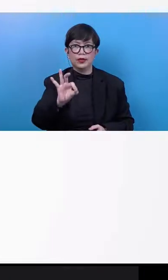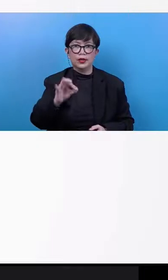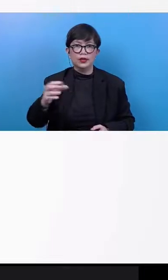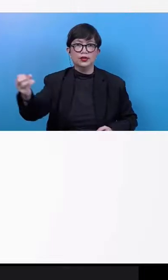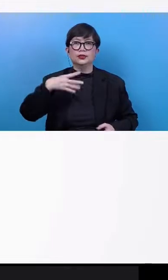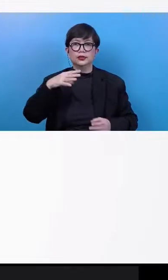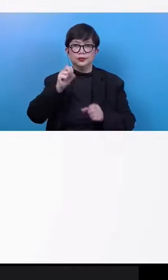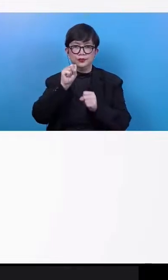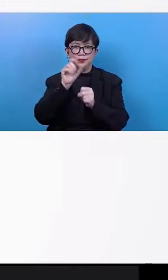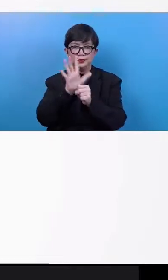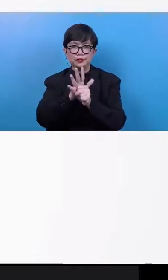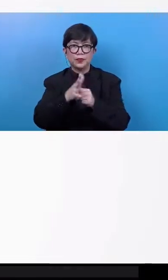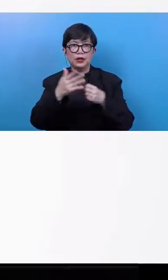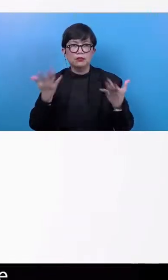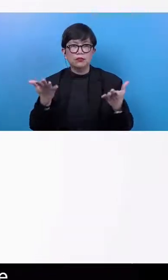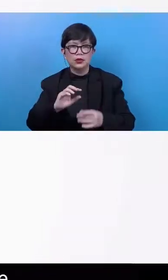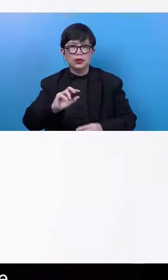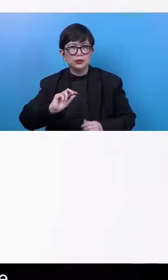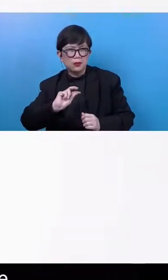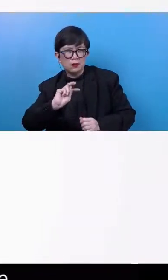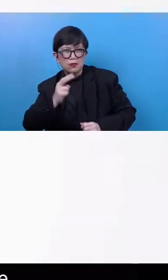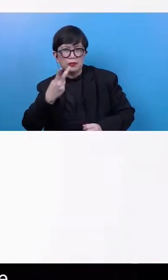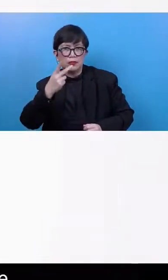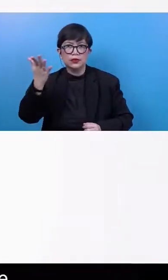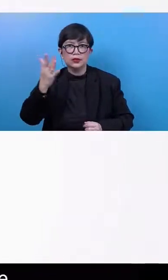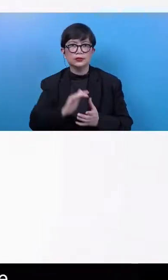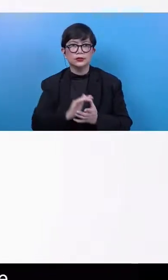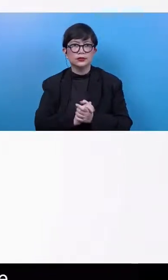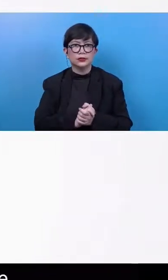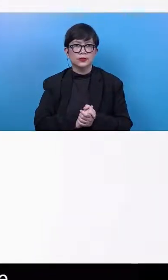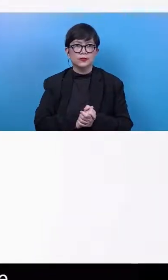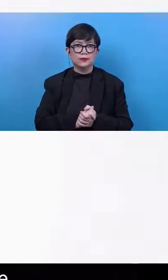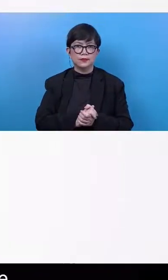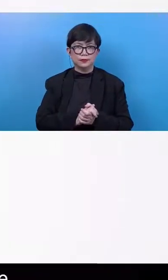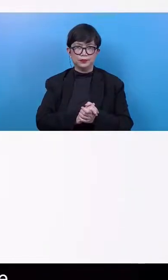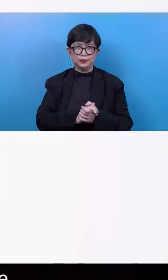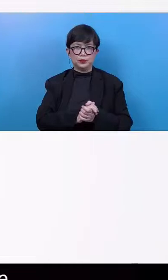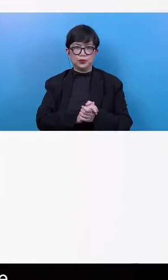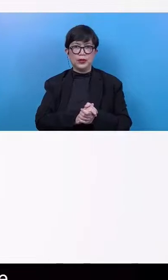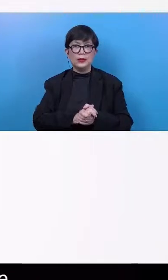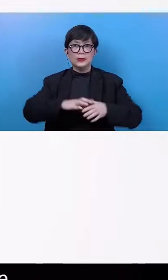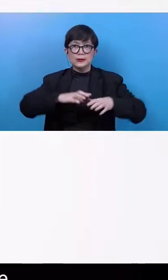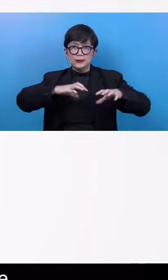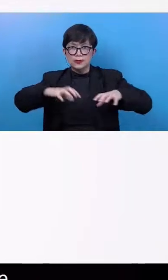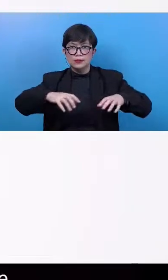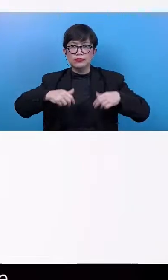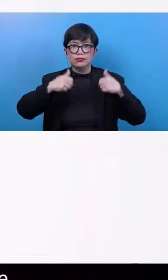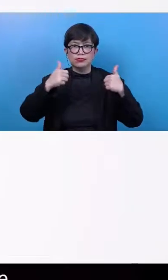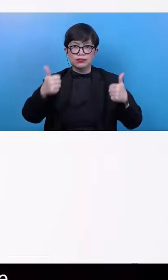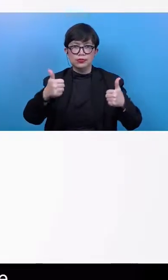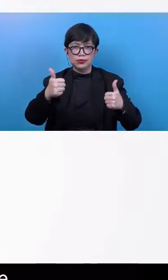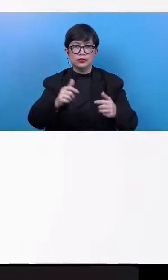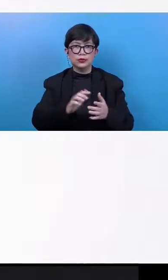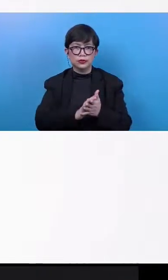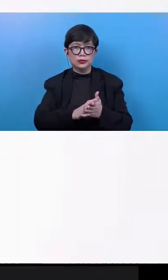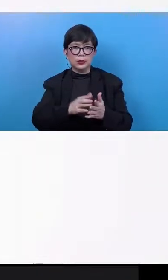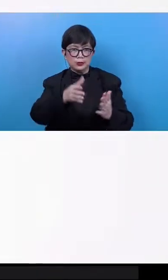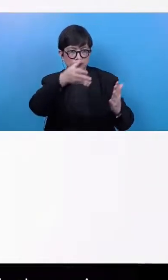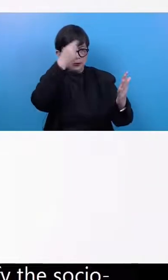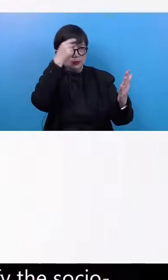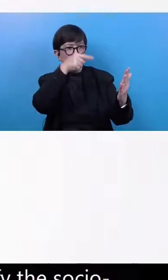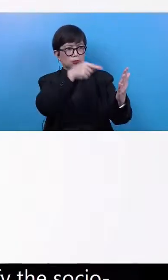trends? What approaches were used to identify the socioeconomic impact of the pandemic? And what are the